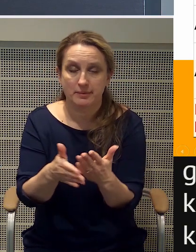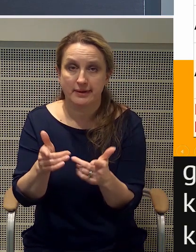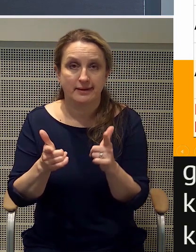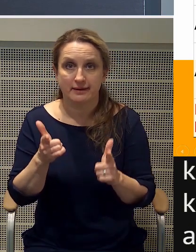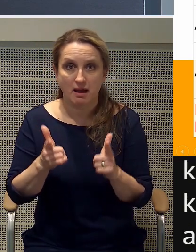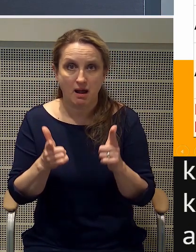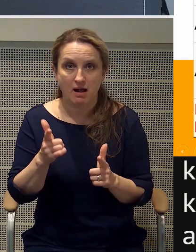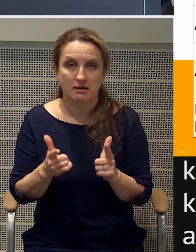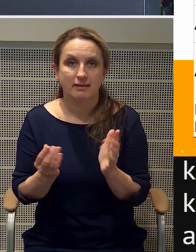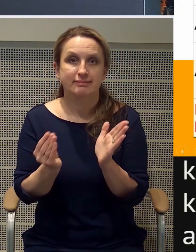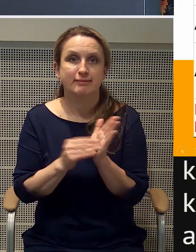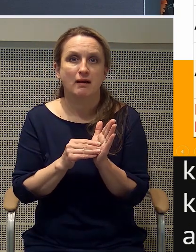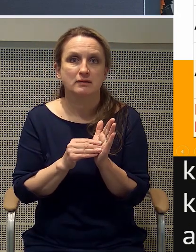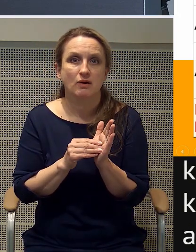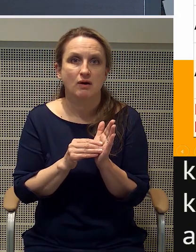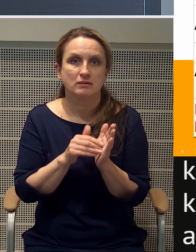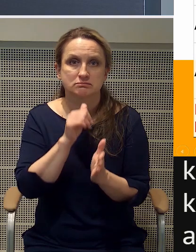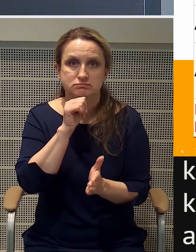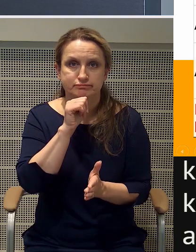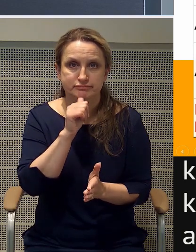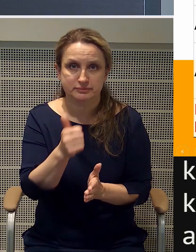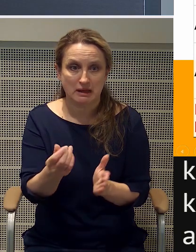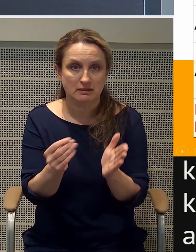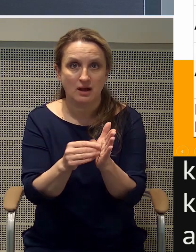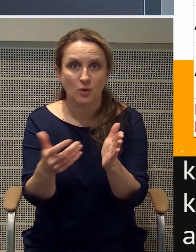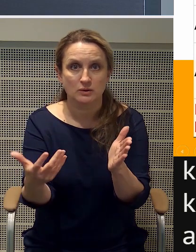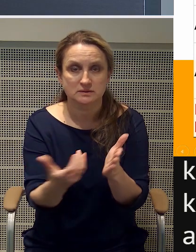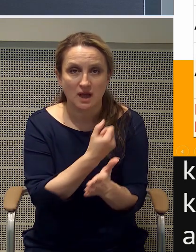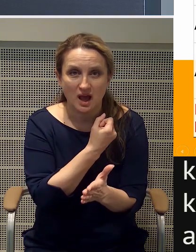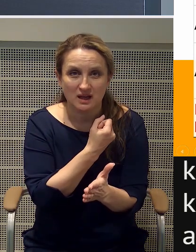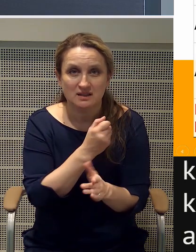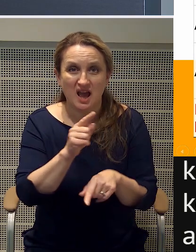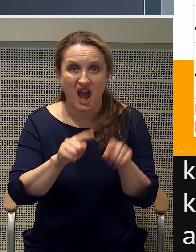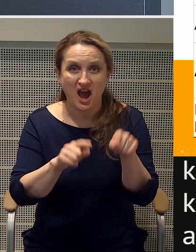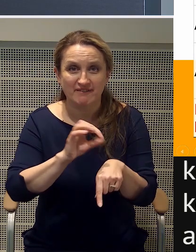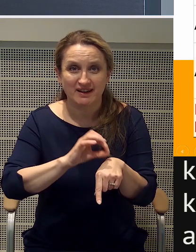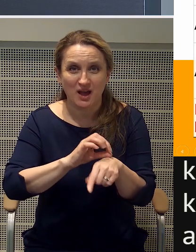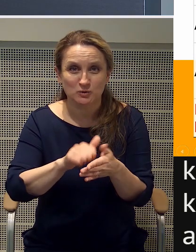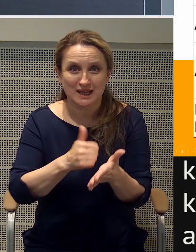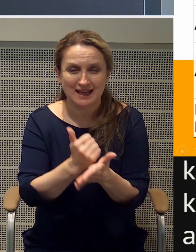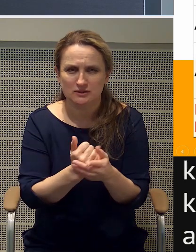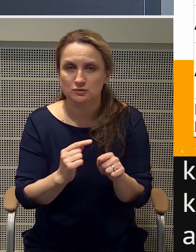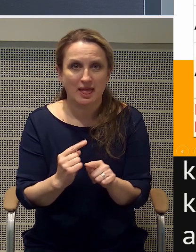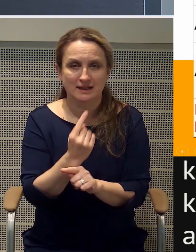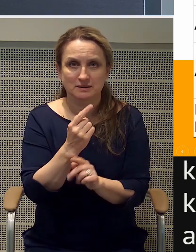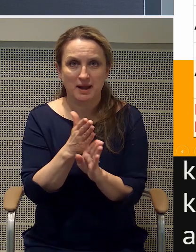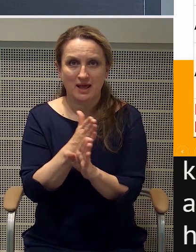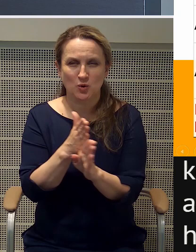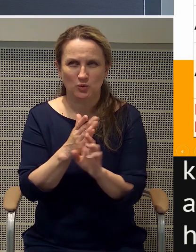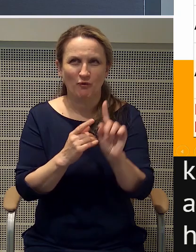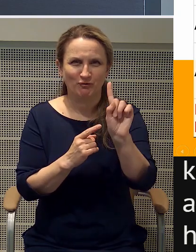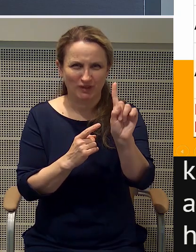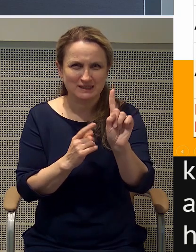such cases. So the child was referred constantly to different